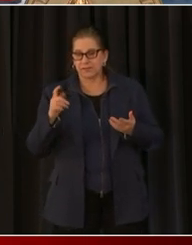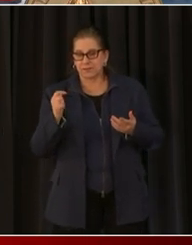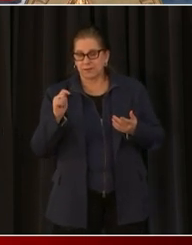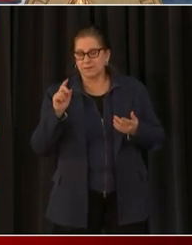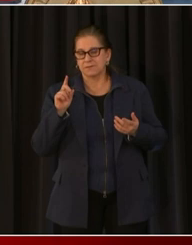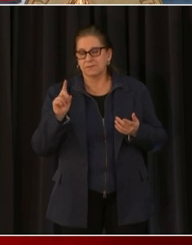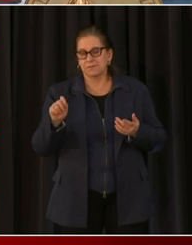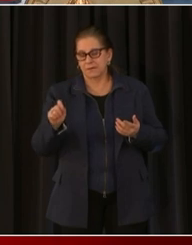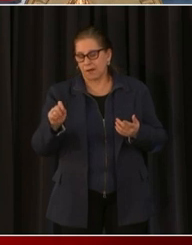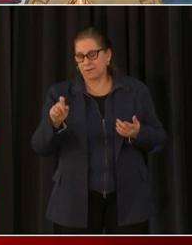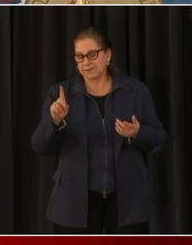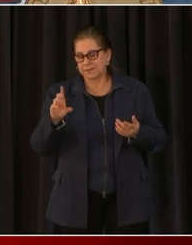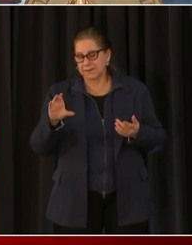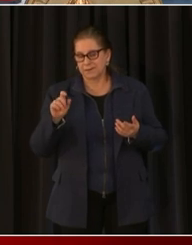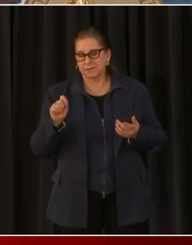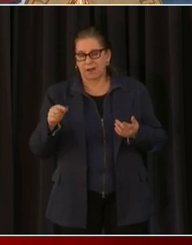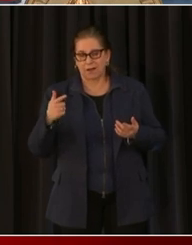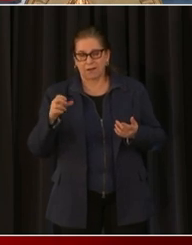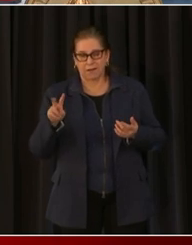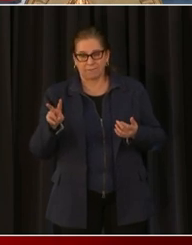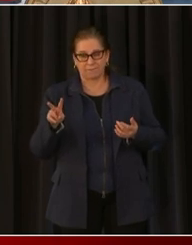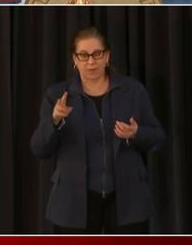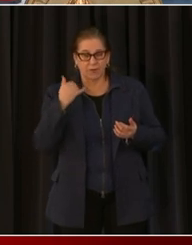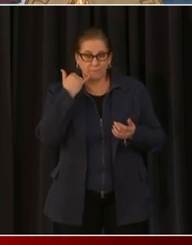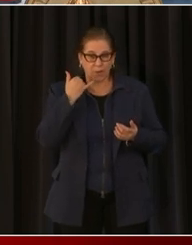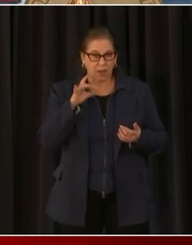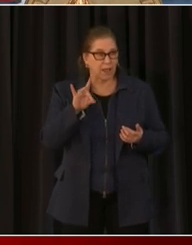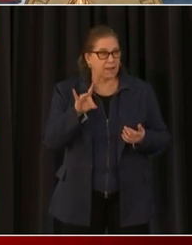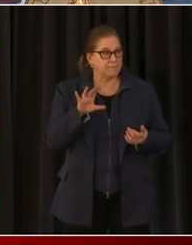budget.dc.gov. You may dial in at